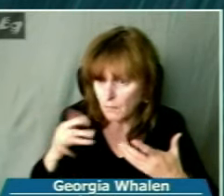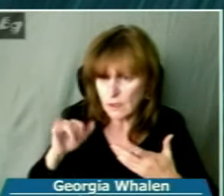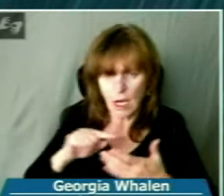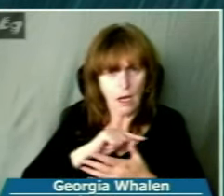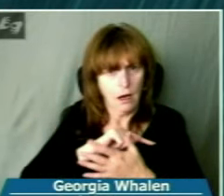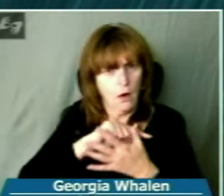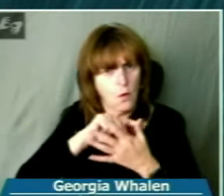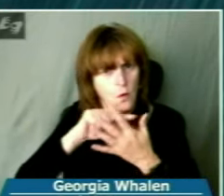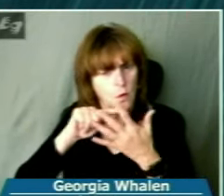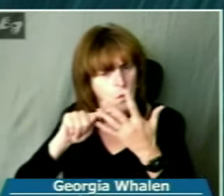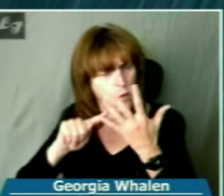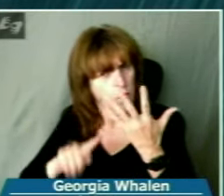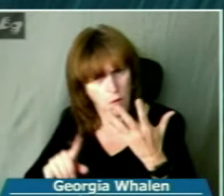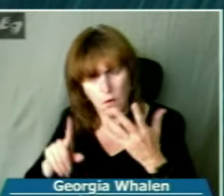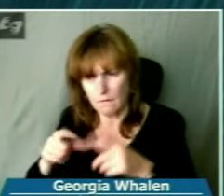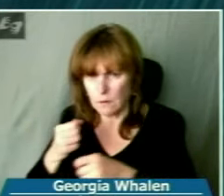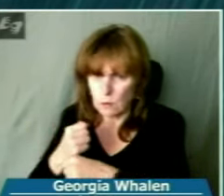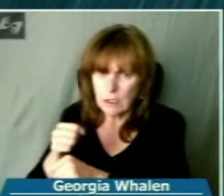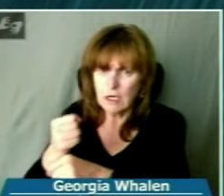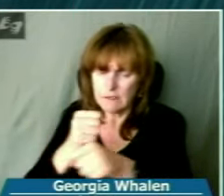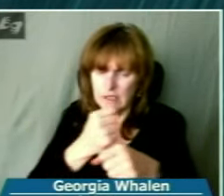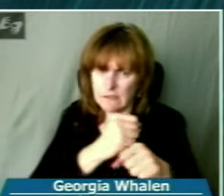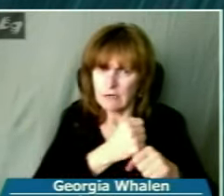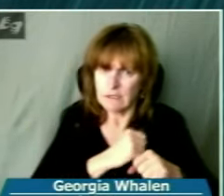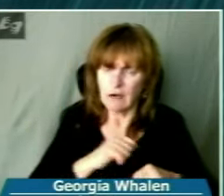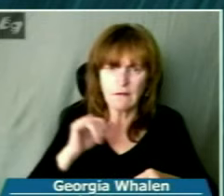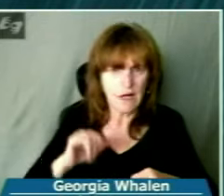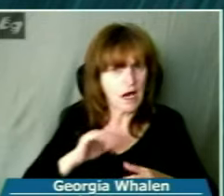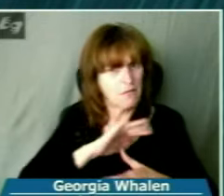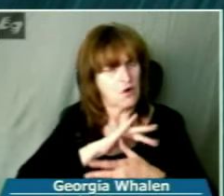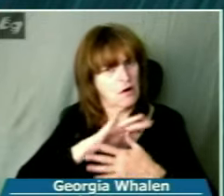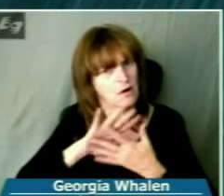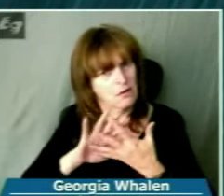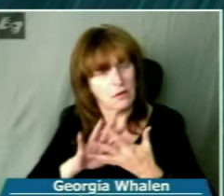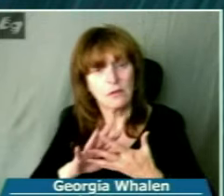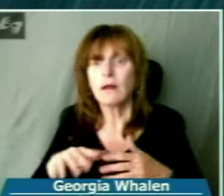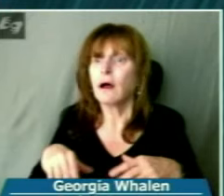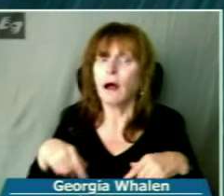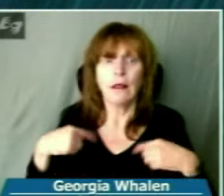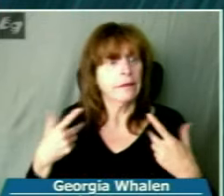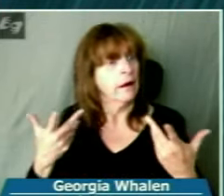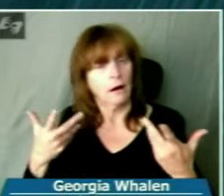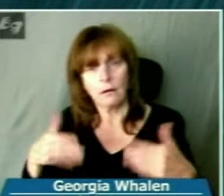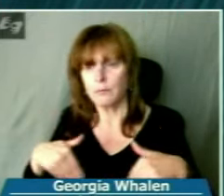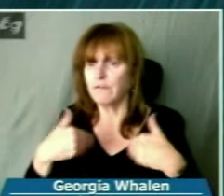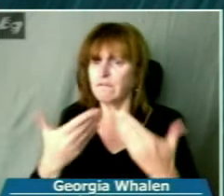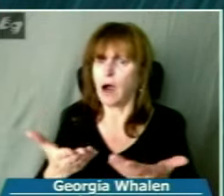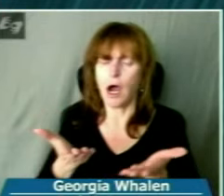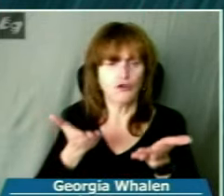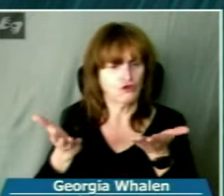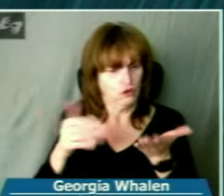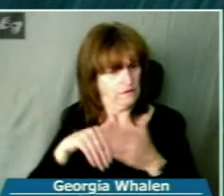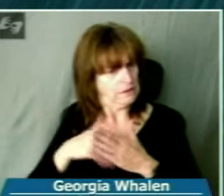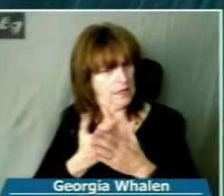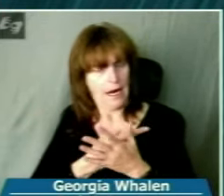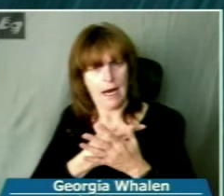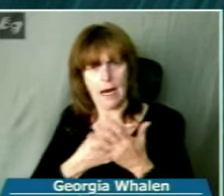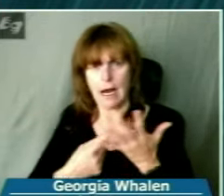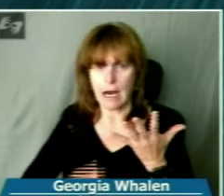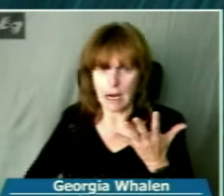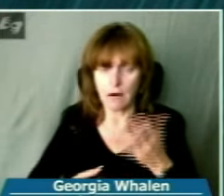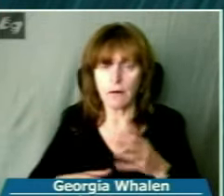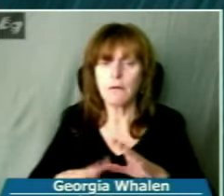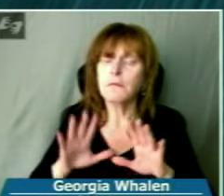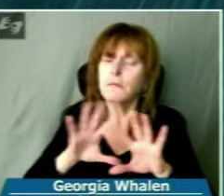place, we're going to be starting to look at how that factors into the way we'll deliver service. The last thing I'll say is sort of where I began